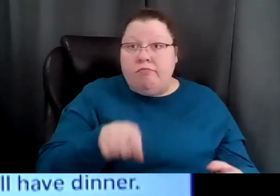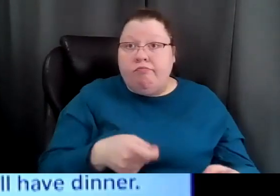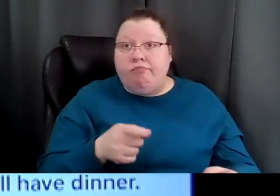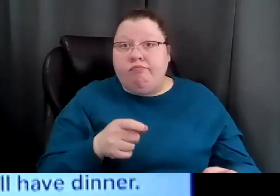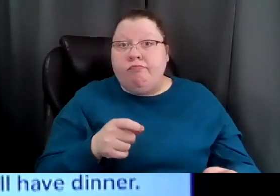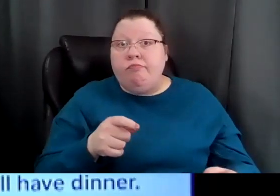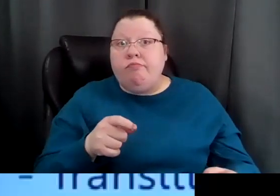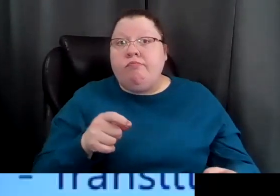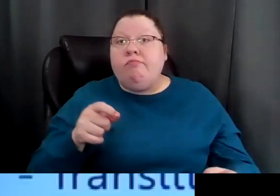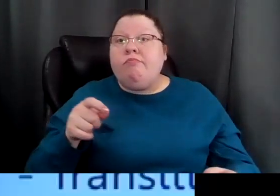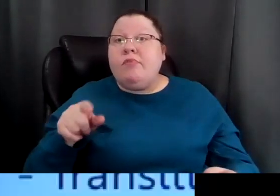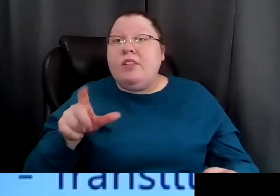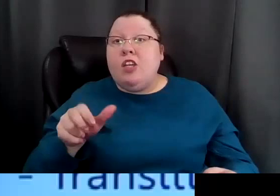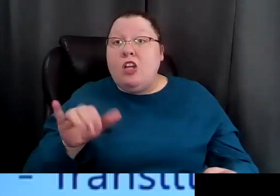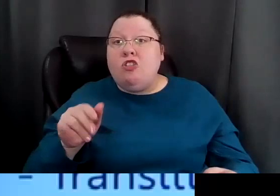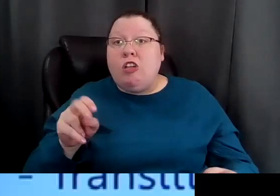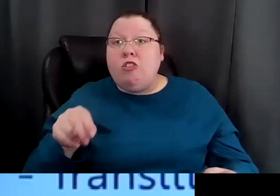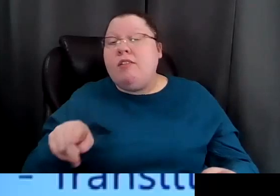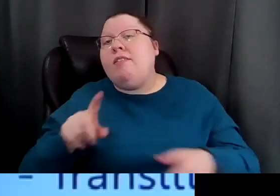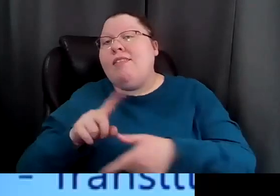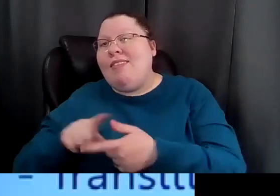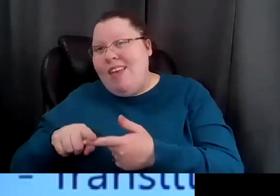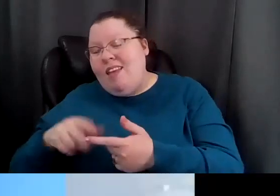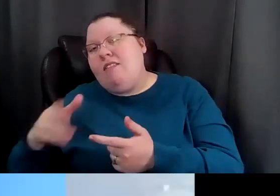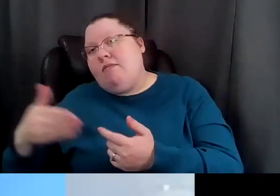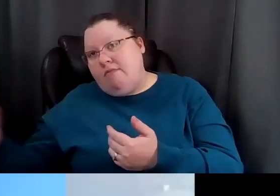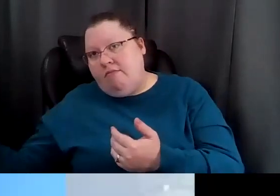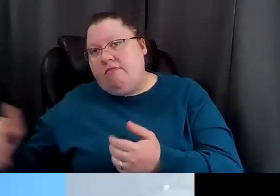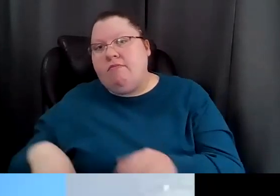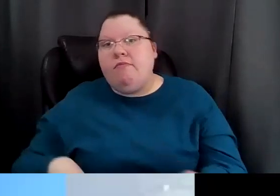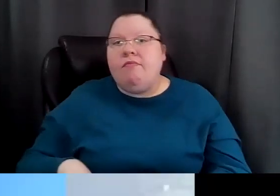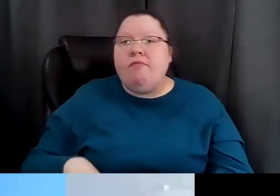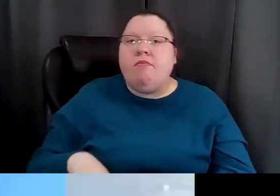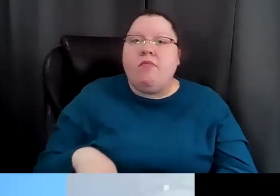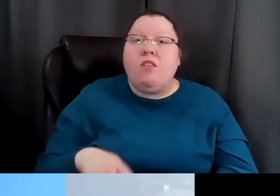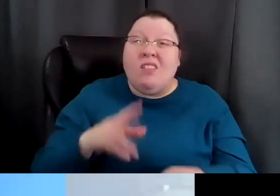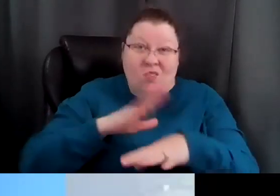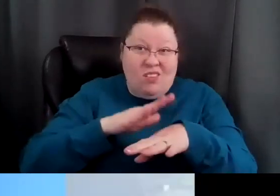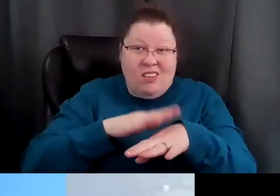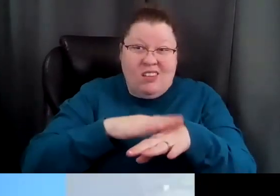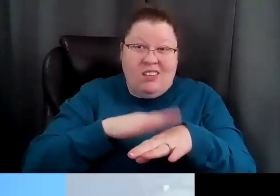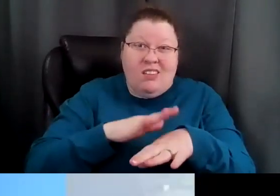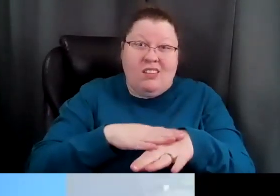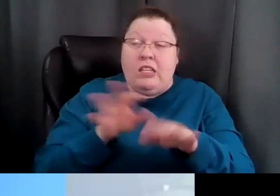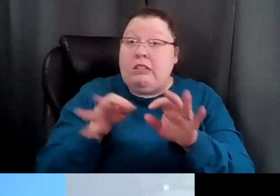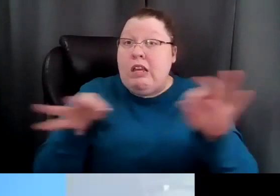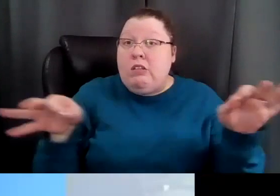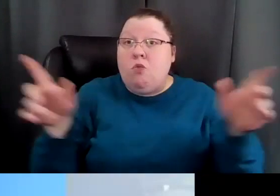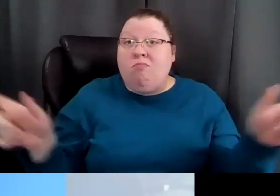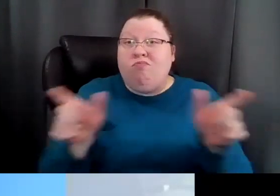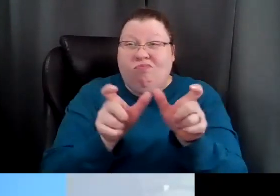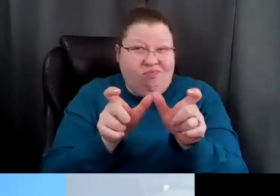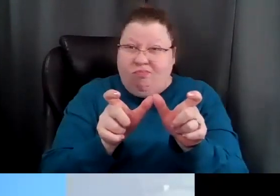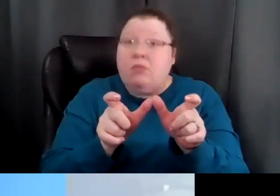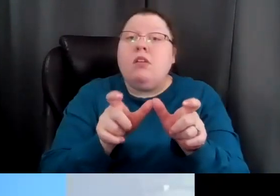conjunction, and then. All right, so watch out for these, and don't end up with sentences smashed together,